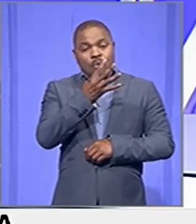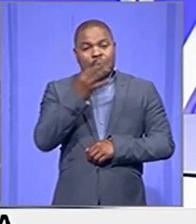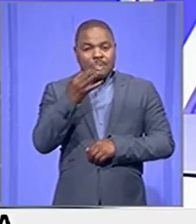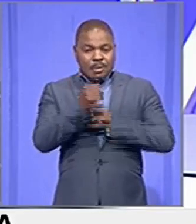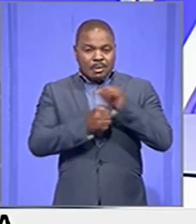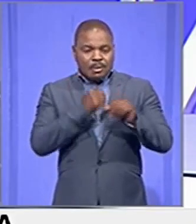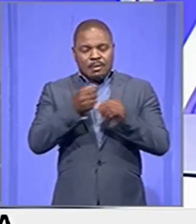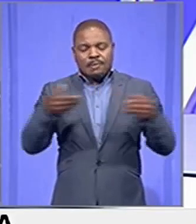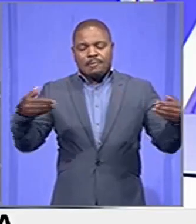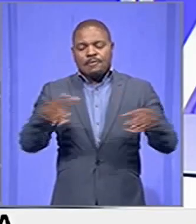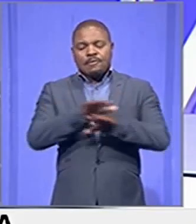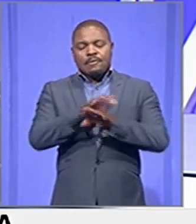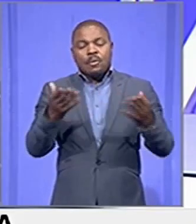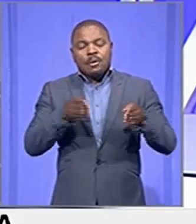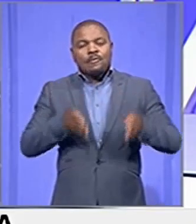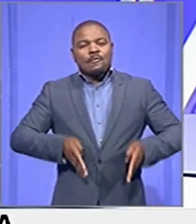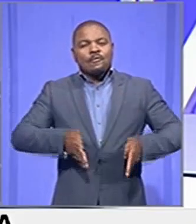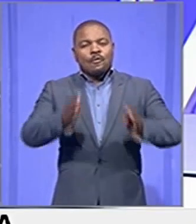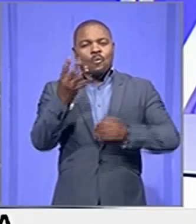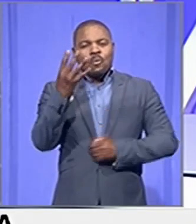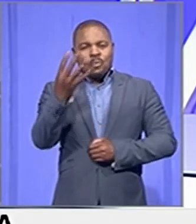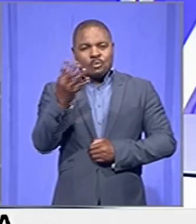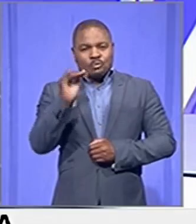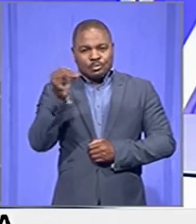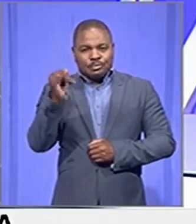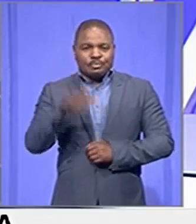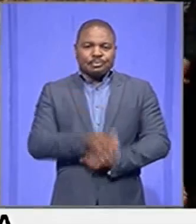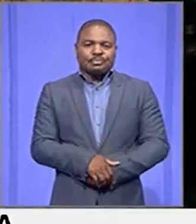sa bafu sa Four Ways Johannesburg.